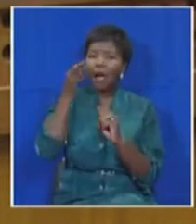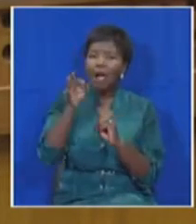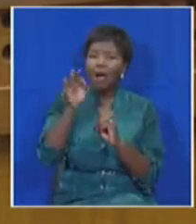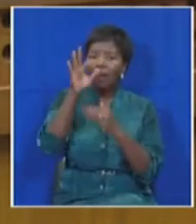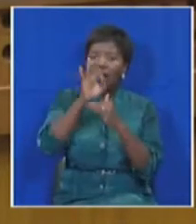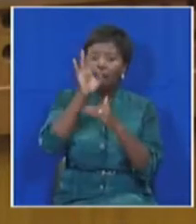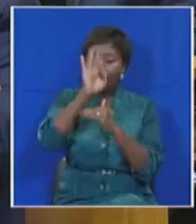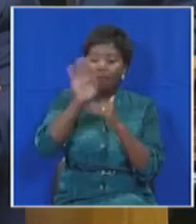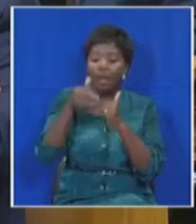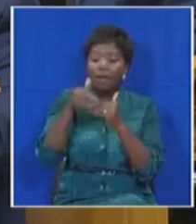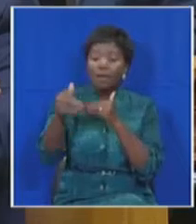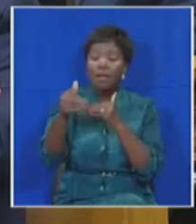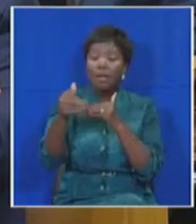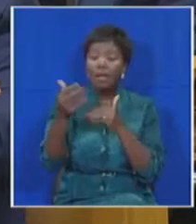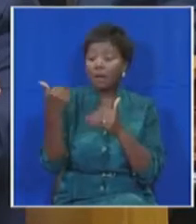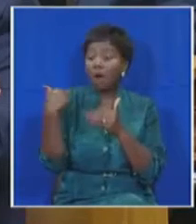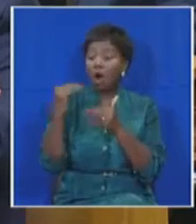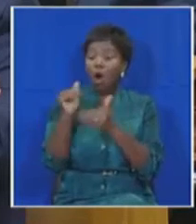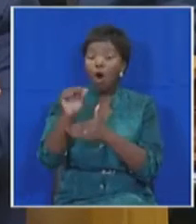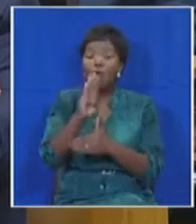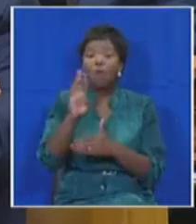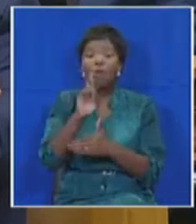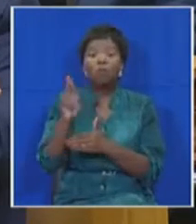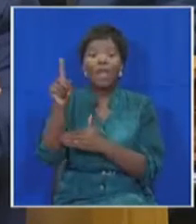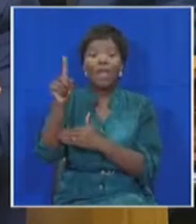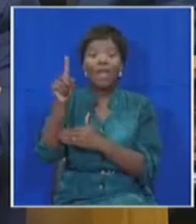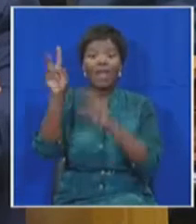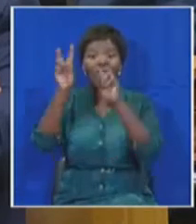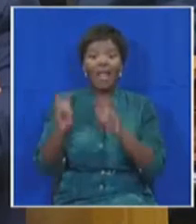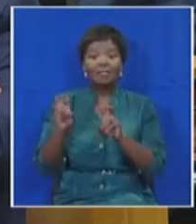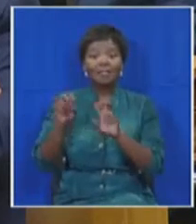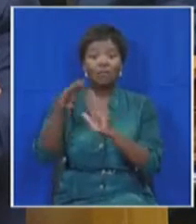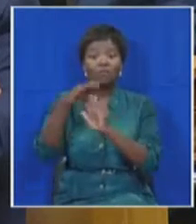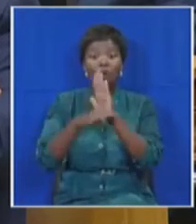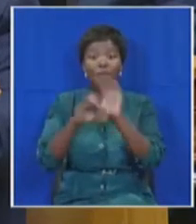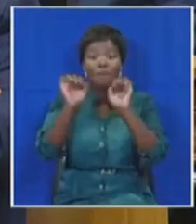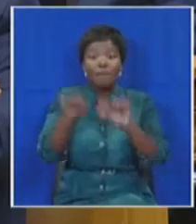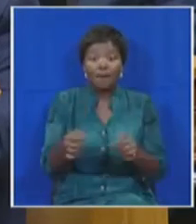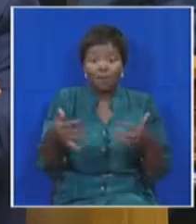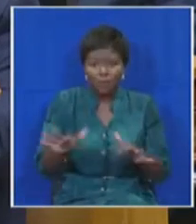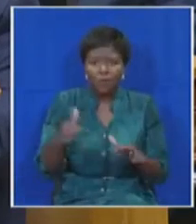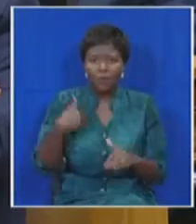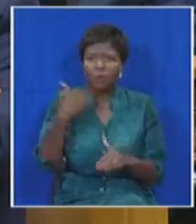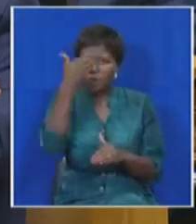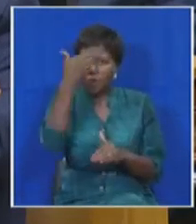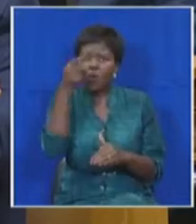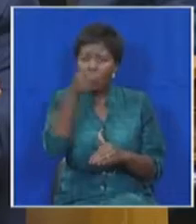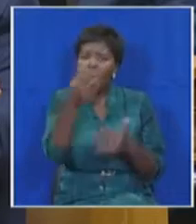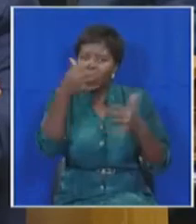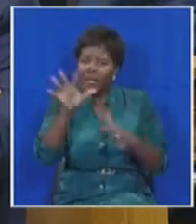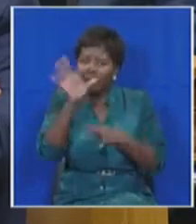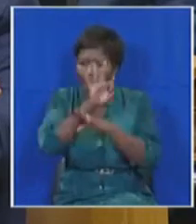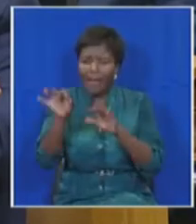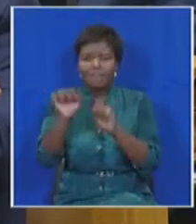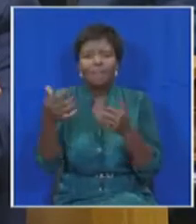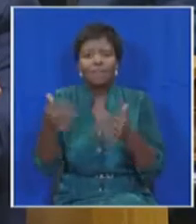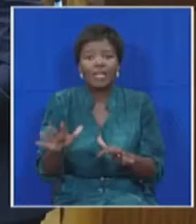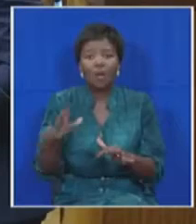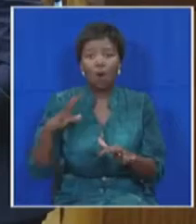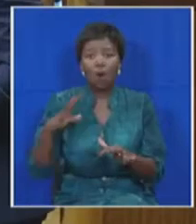a trillion rand nuclear program. We all know that the ANC is forging ahead with a nuclear plan that will enrich